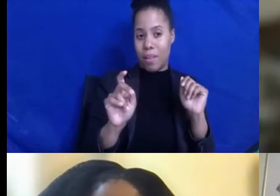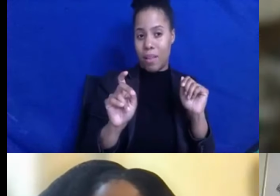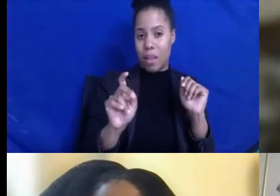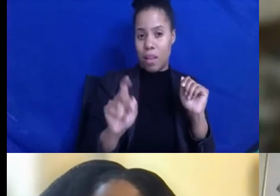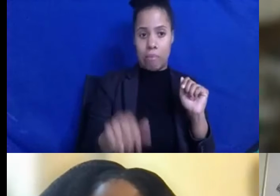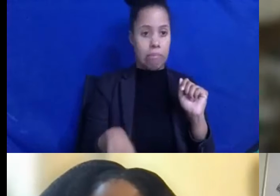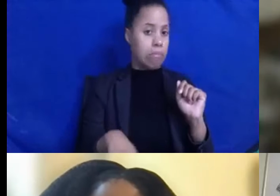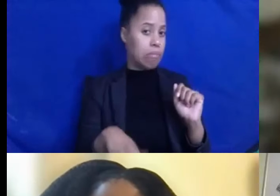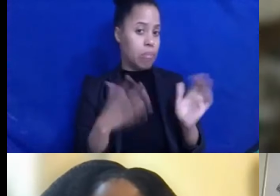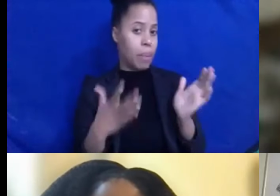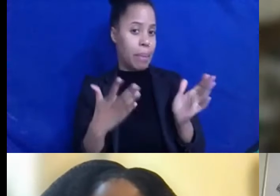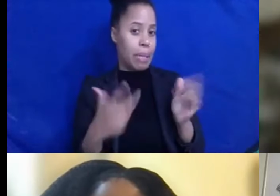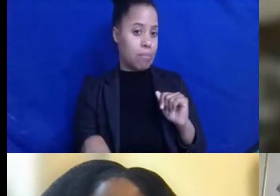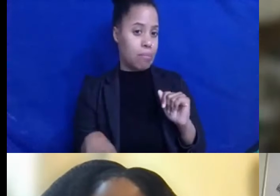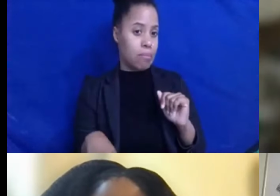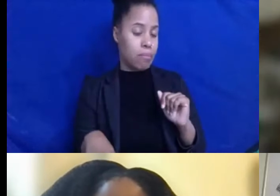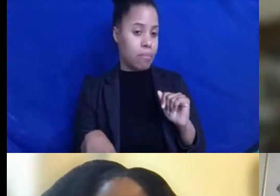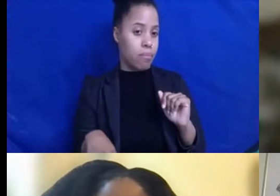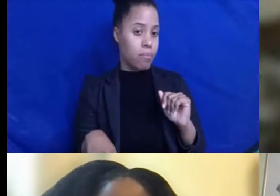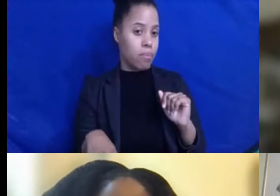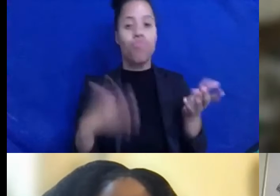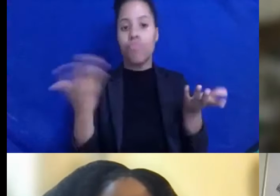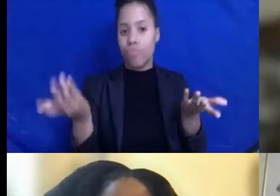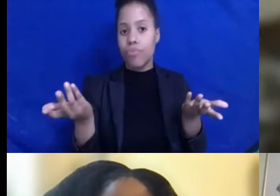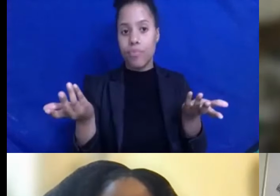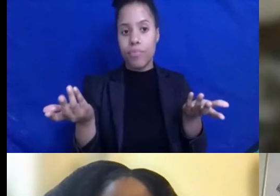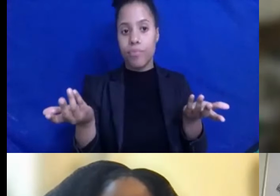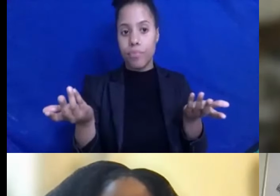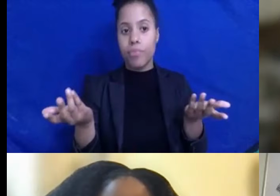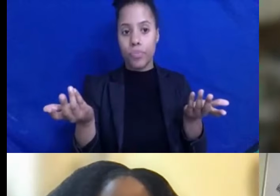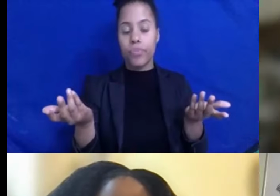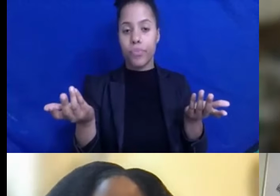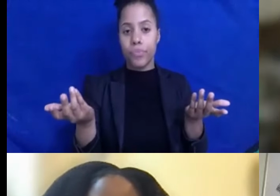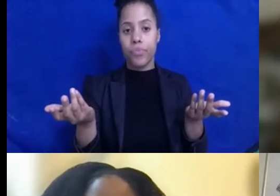Maybe. Well, we can go into,